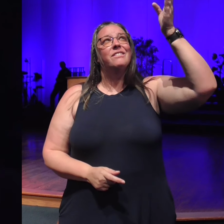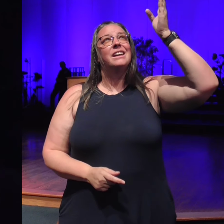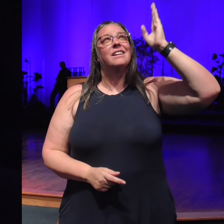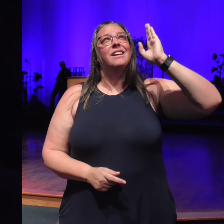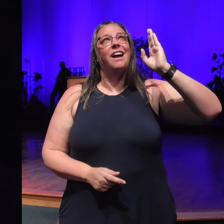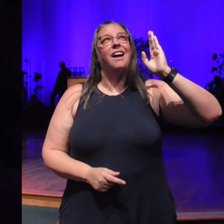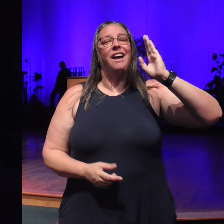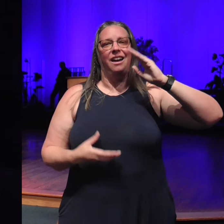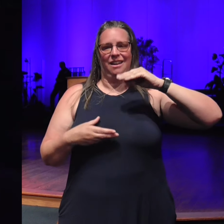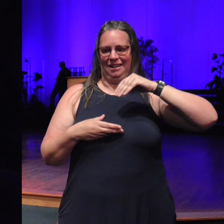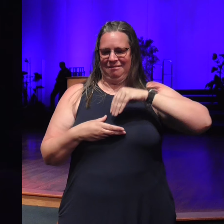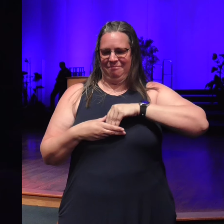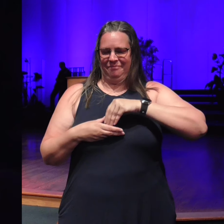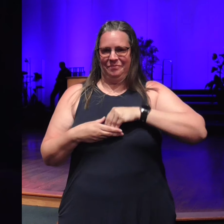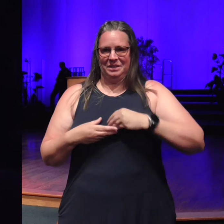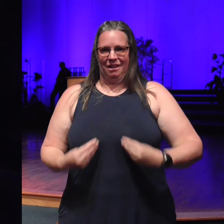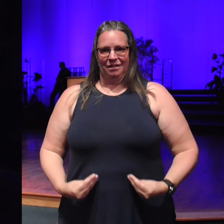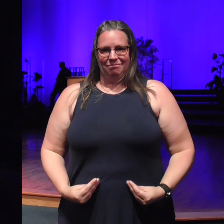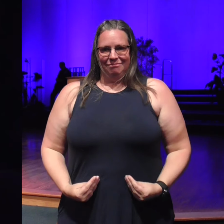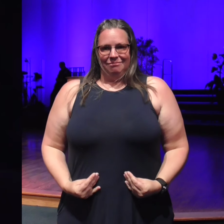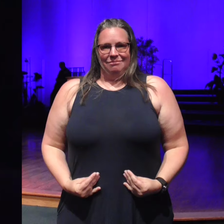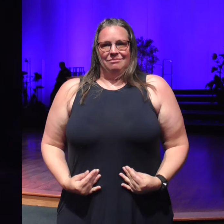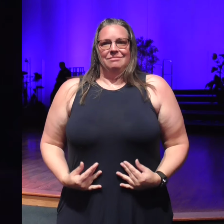spark within.